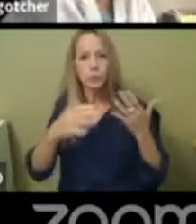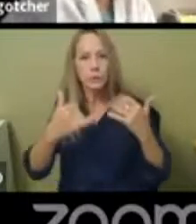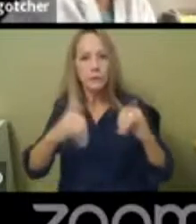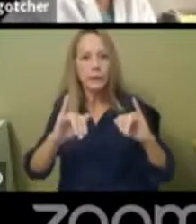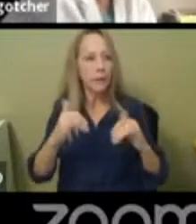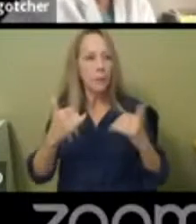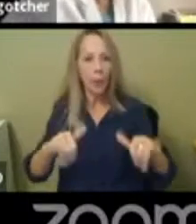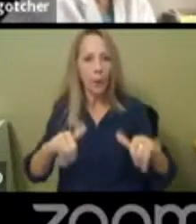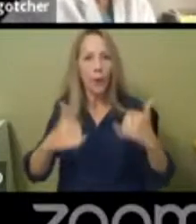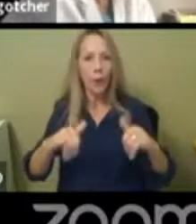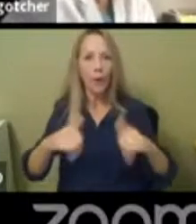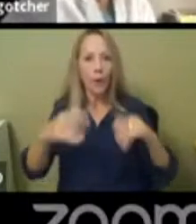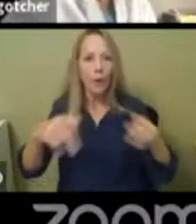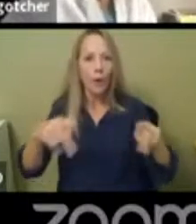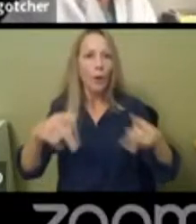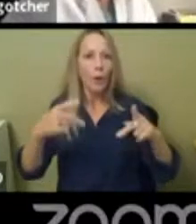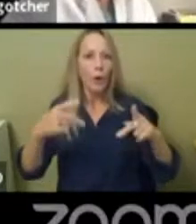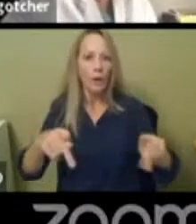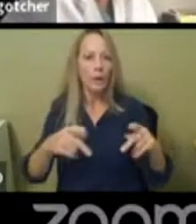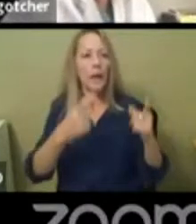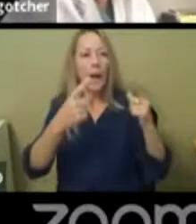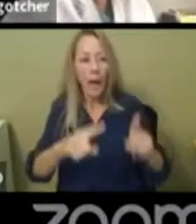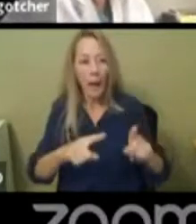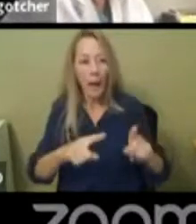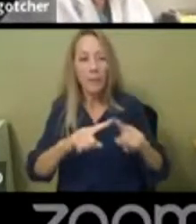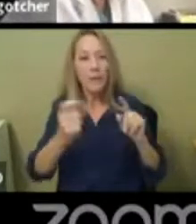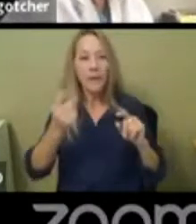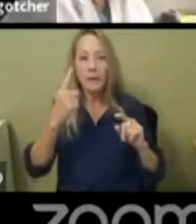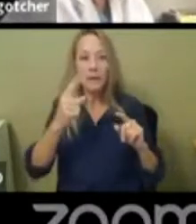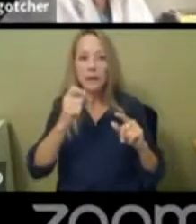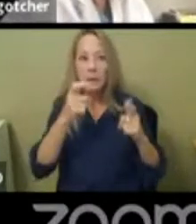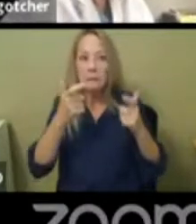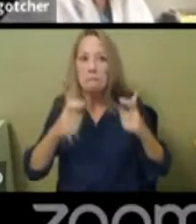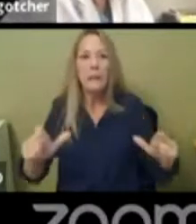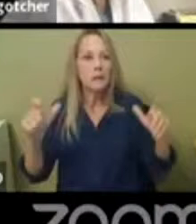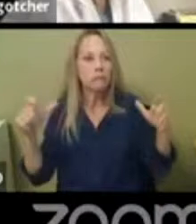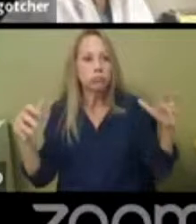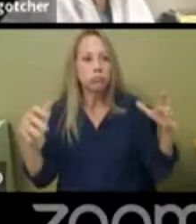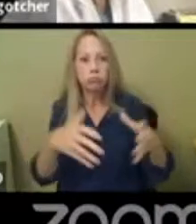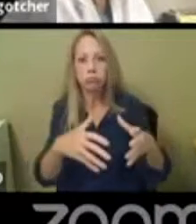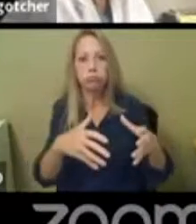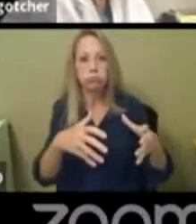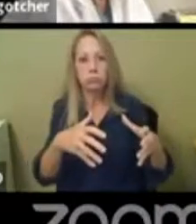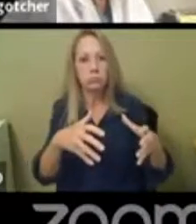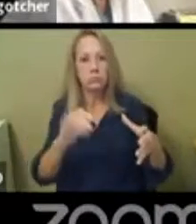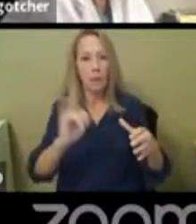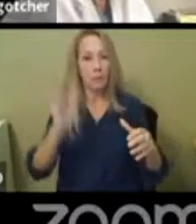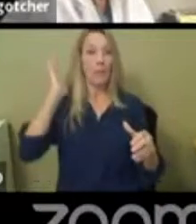think they're not as sizable as they once were. And we've gotten